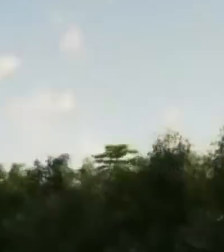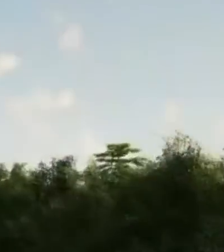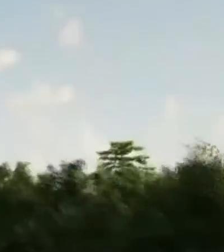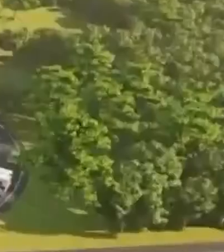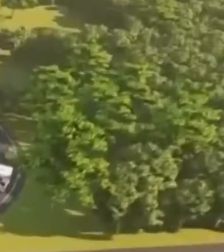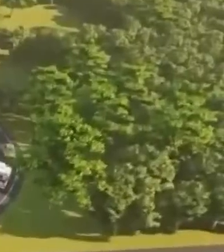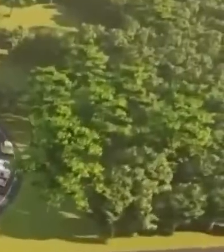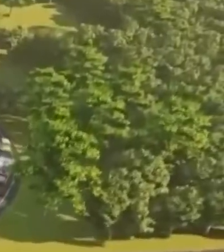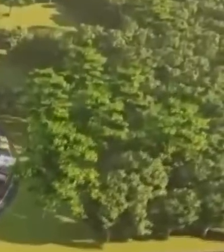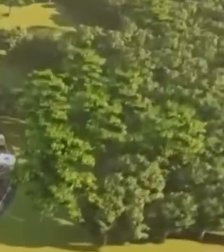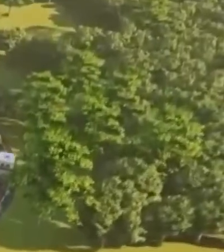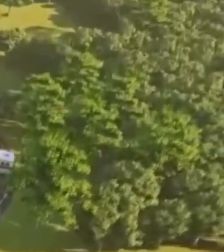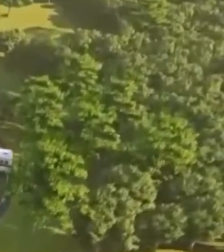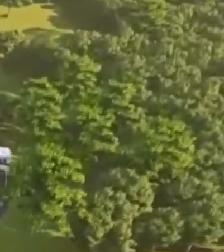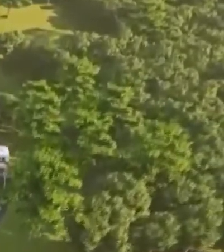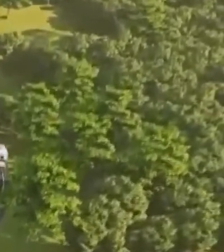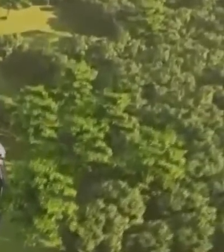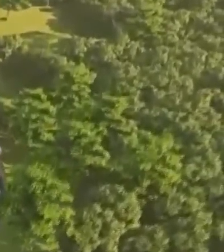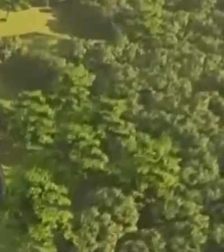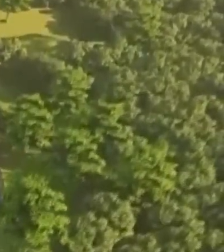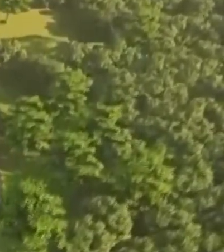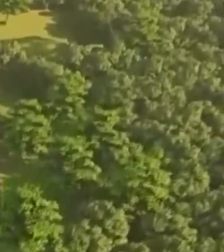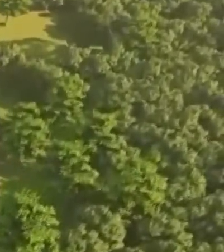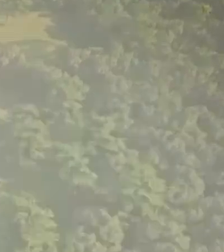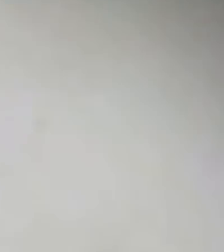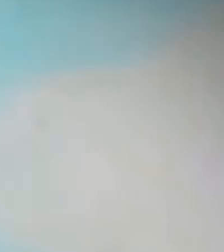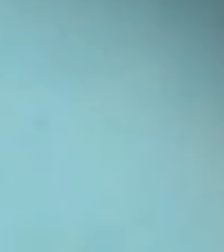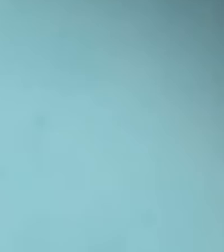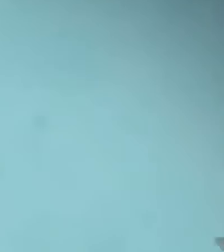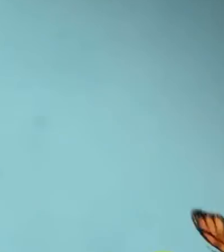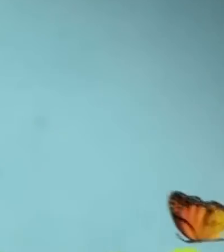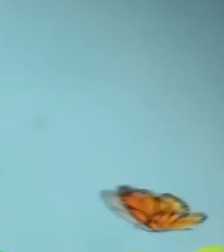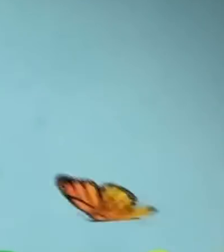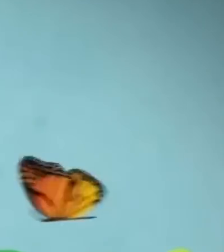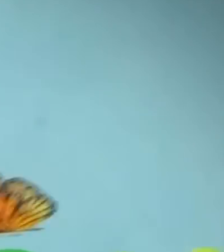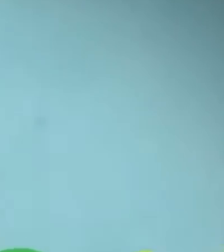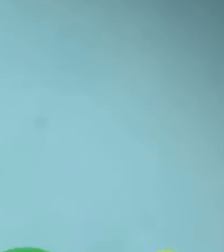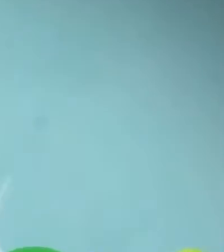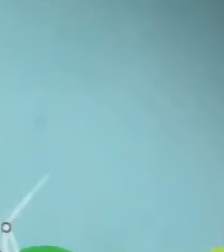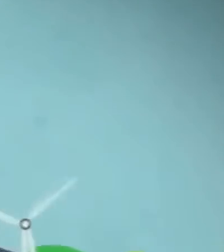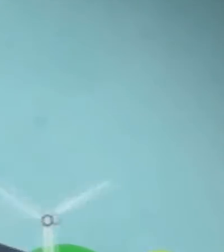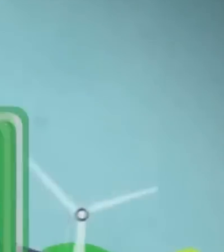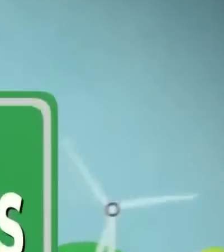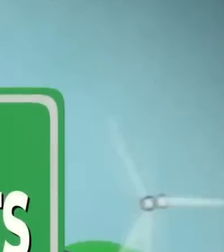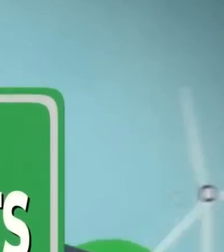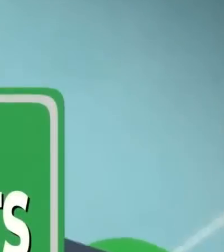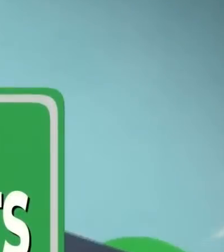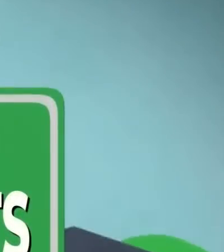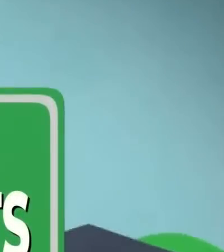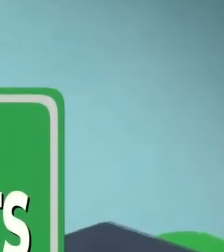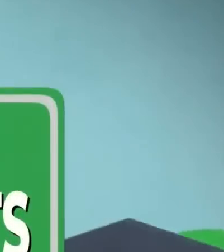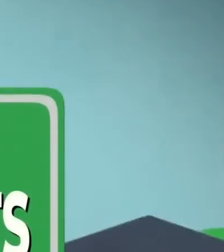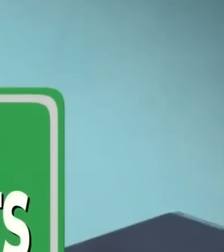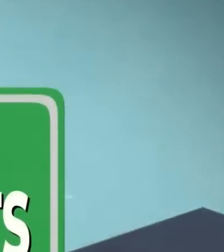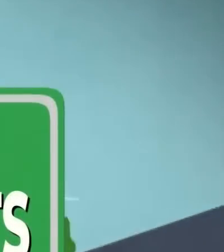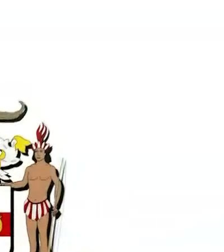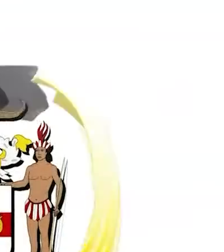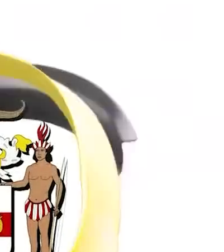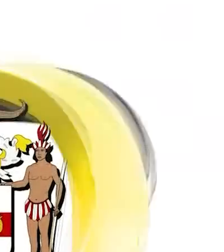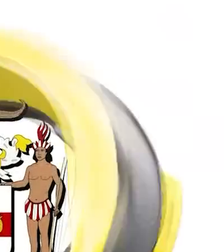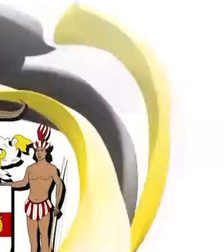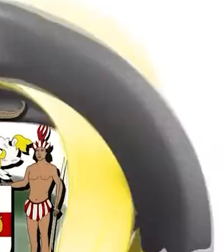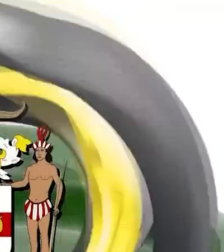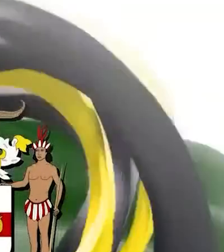starting from Iron Shore to Bogue, from Montego Bay down to Montpelier. More updates to come as we reignite our nation for greatness.